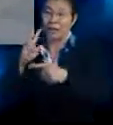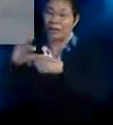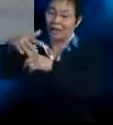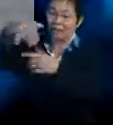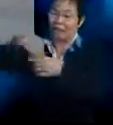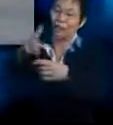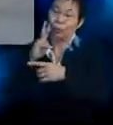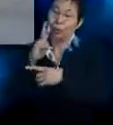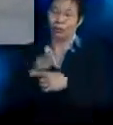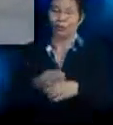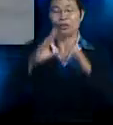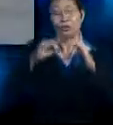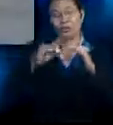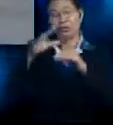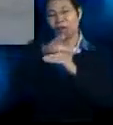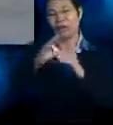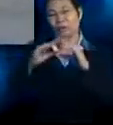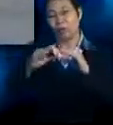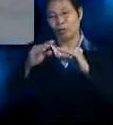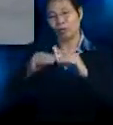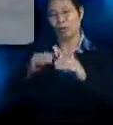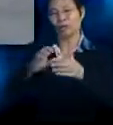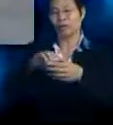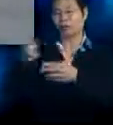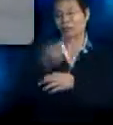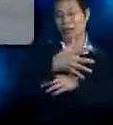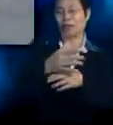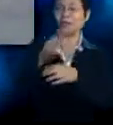This is to soften and to rinse off the ethanol.